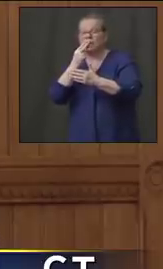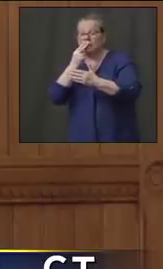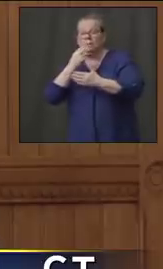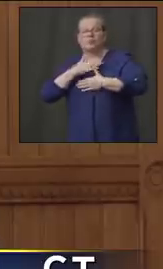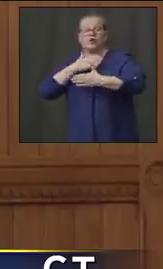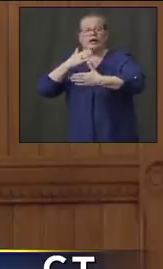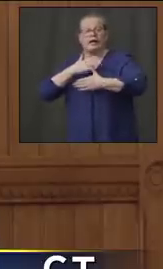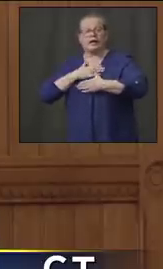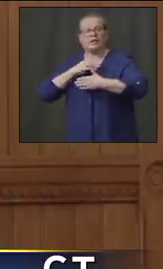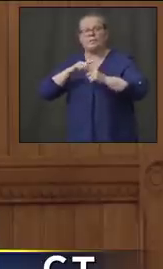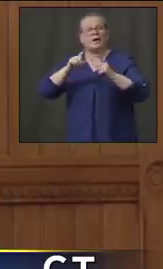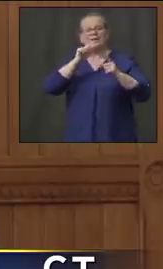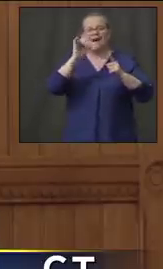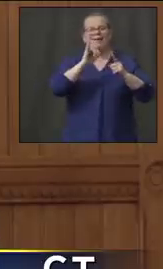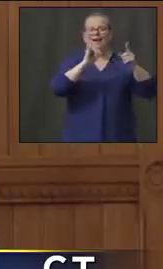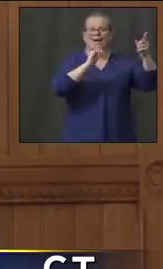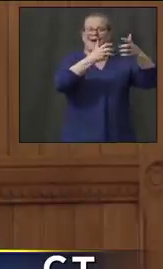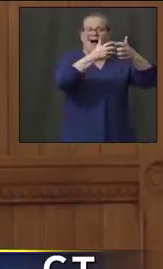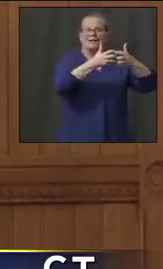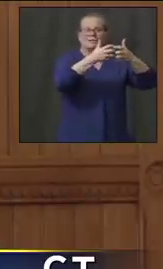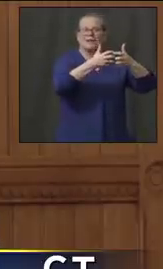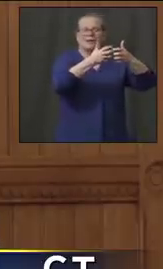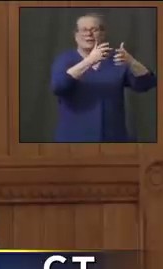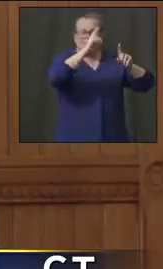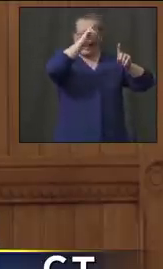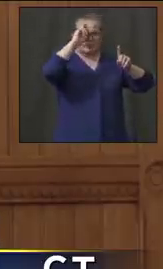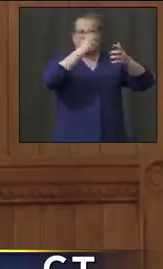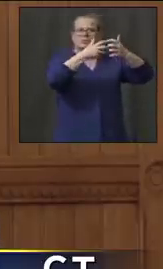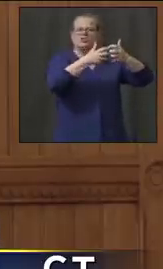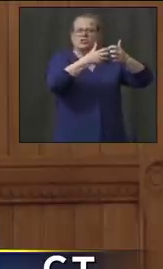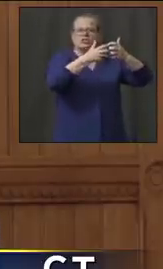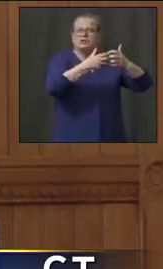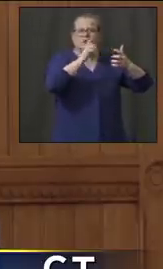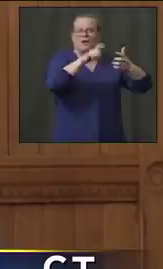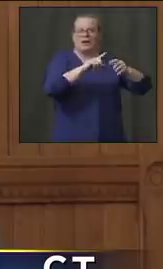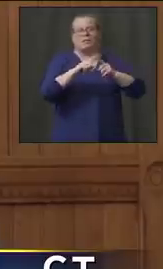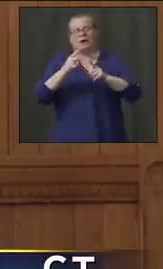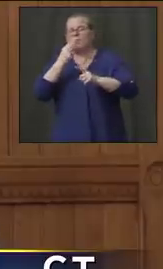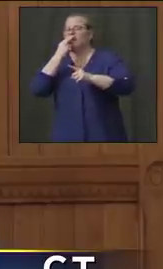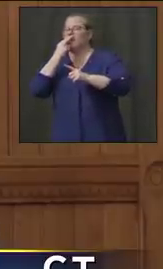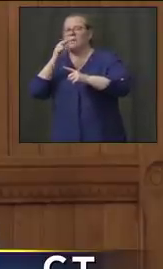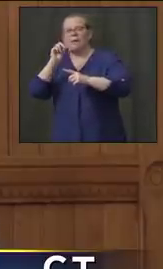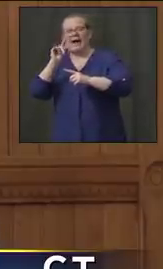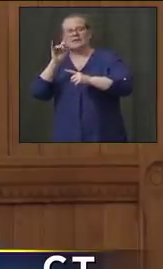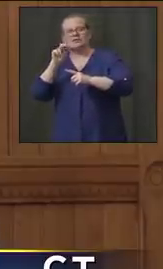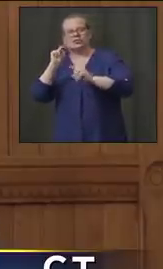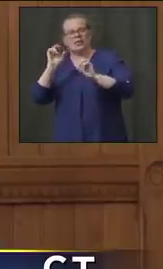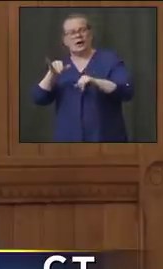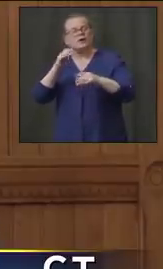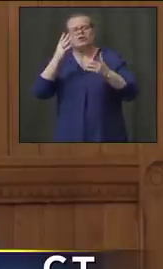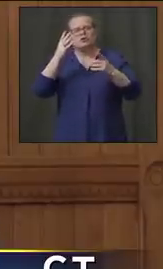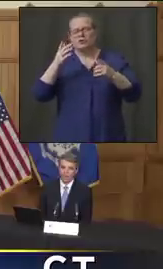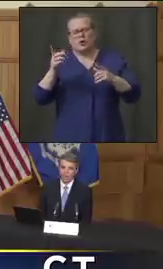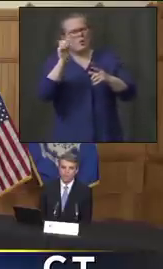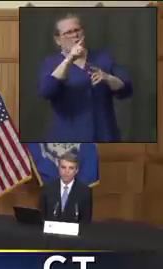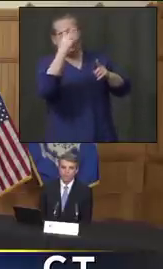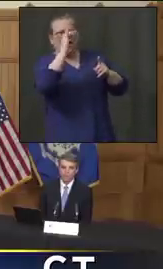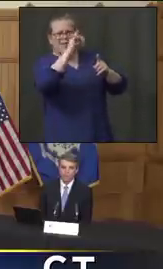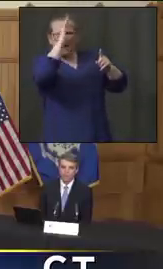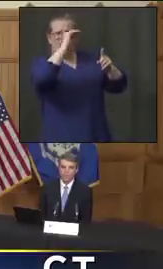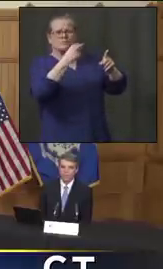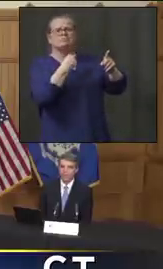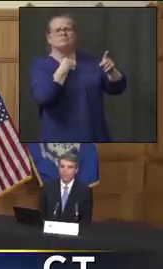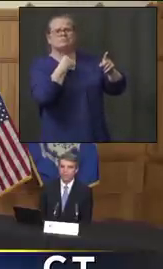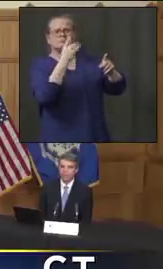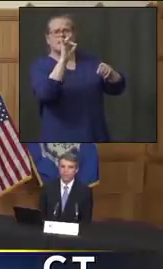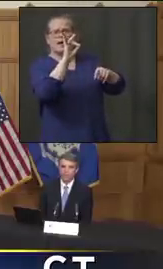why would they have to sit in a hospital for 8 days now and keep counting? Why wouldn't they be given the option to use one of these recovery centers? It's